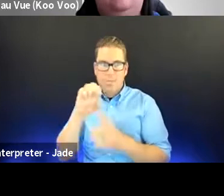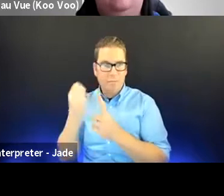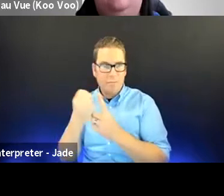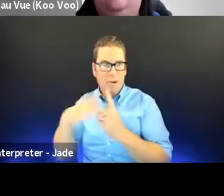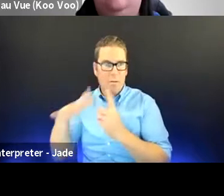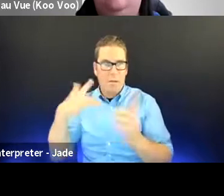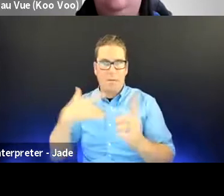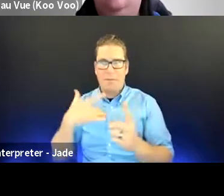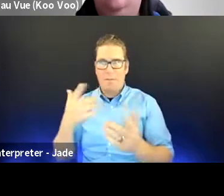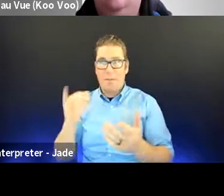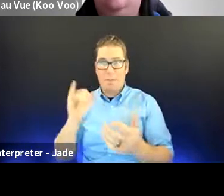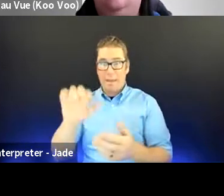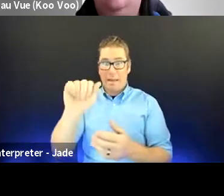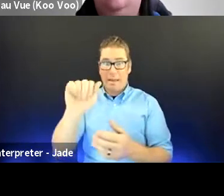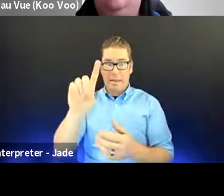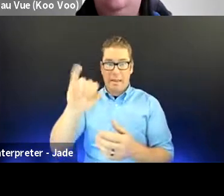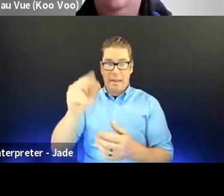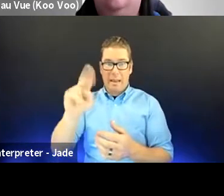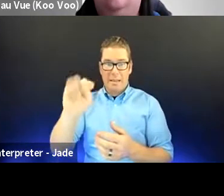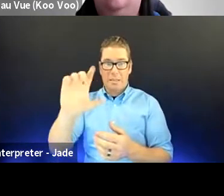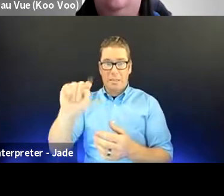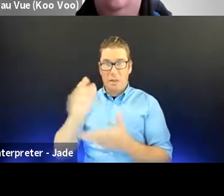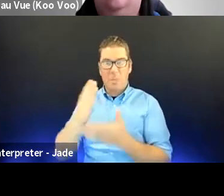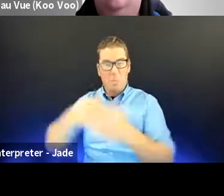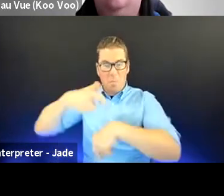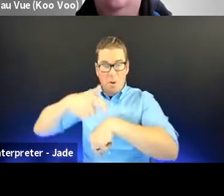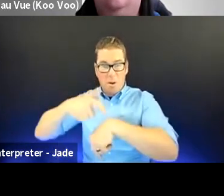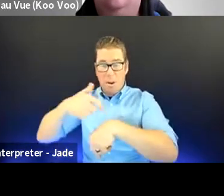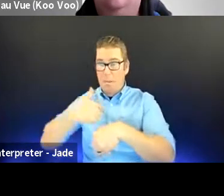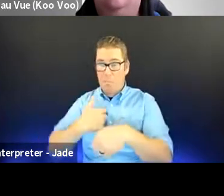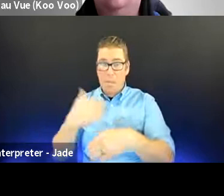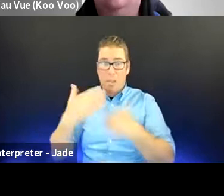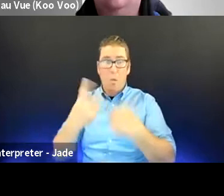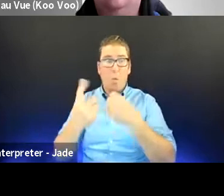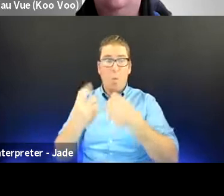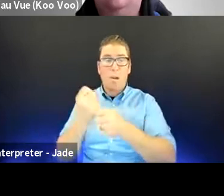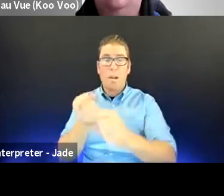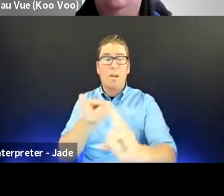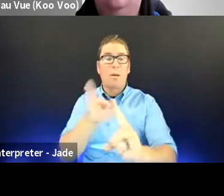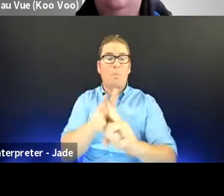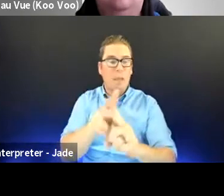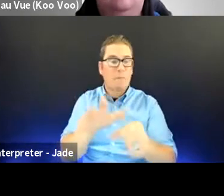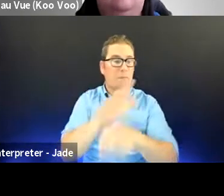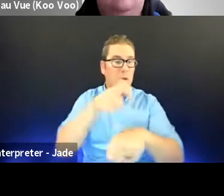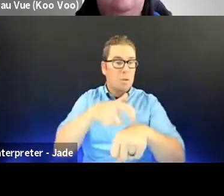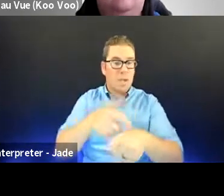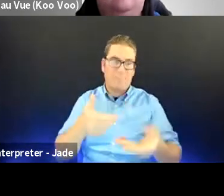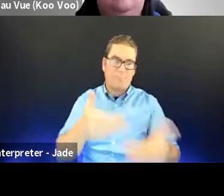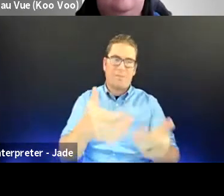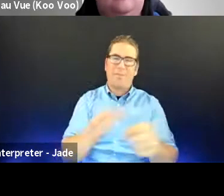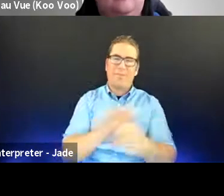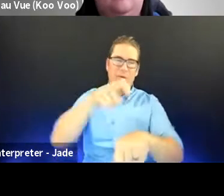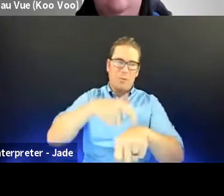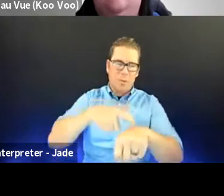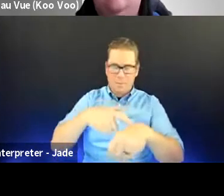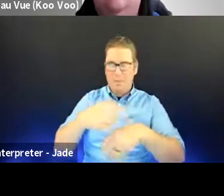I applied for a full-time position, and I got the full-time position, and this is, fast forward another 4 or 5 years at